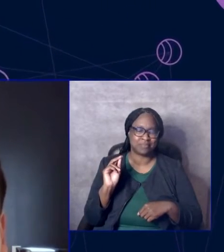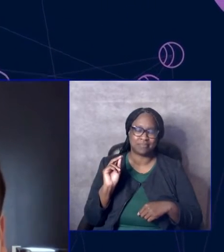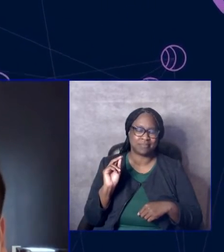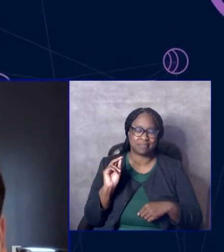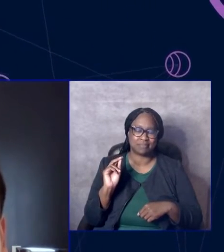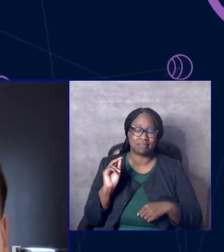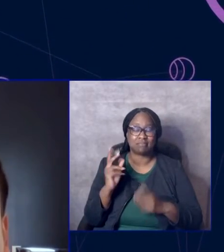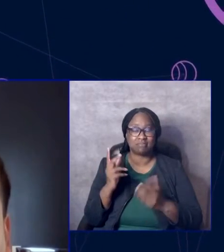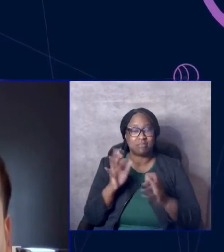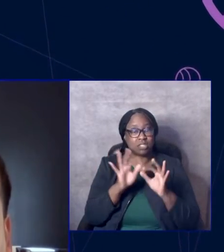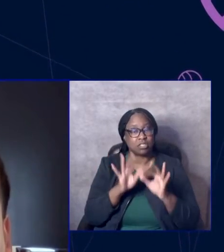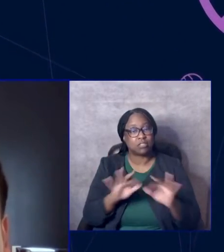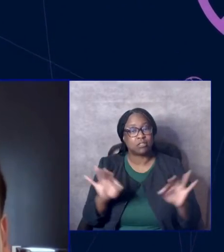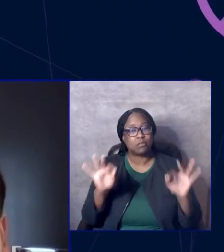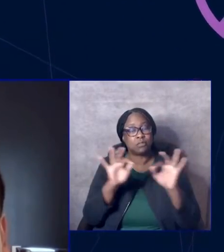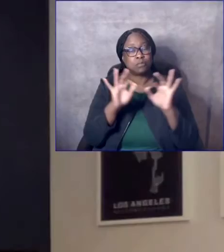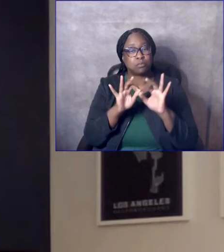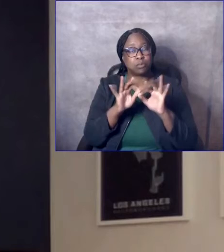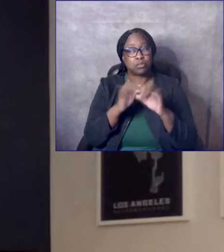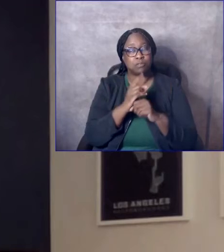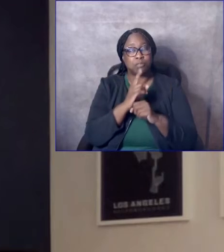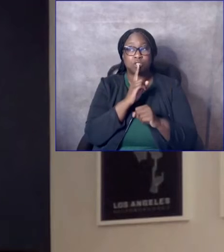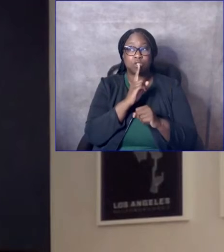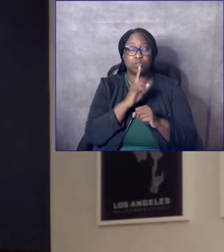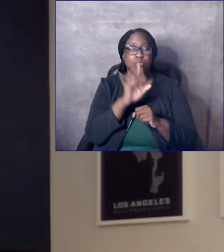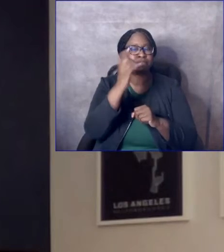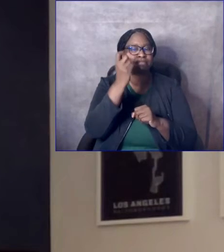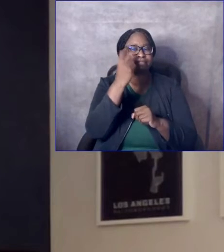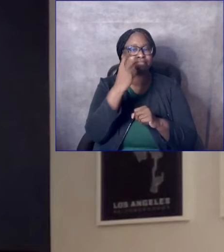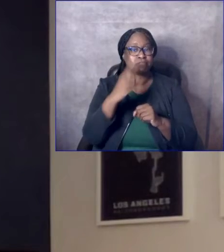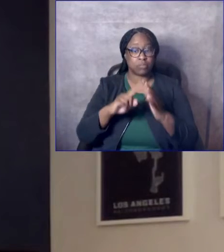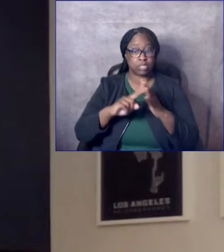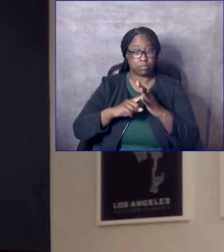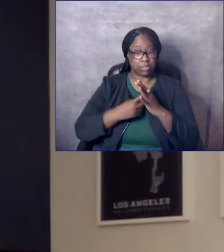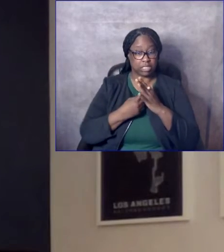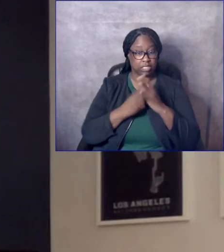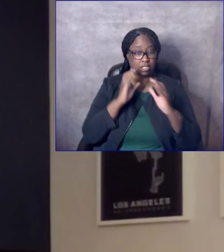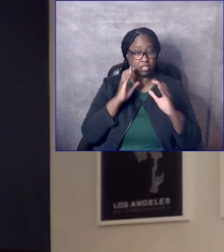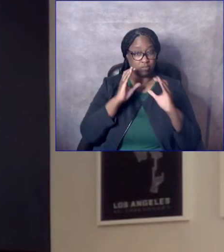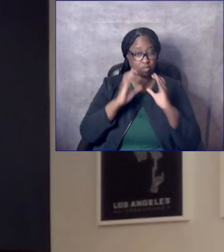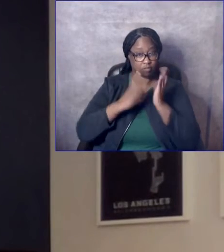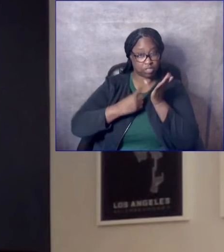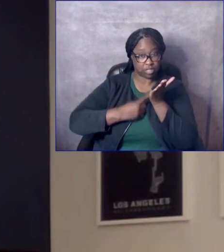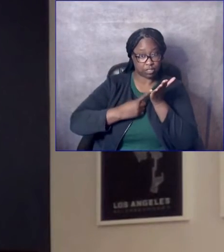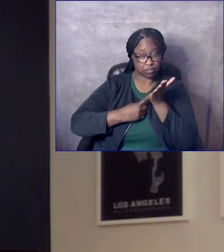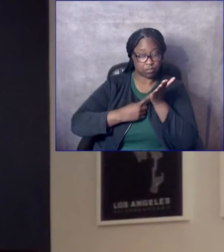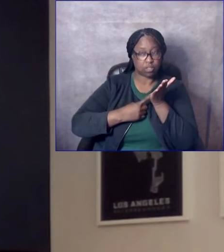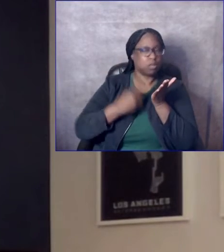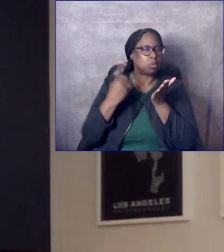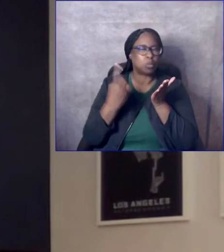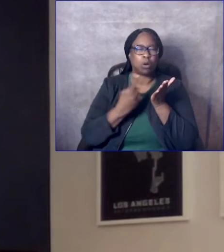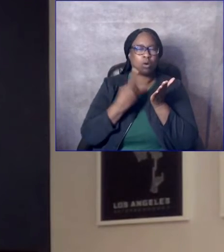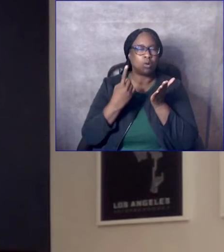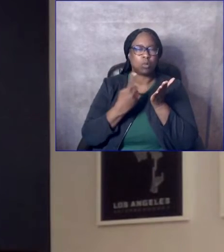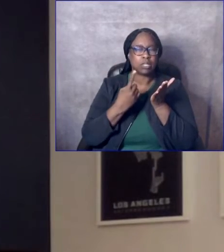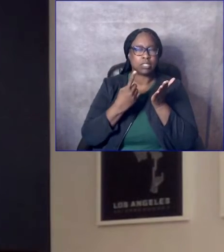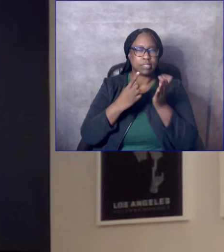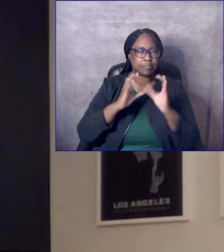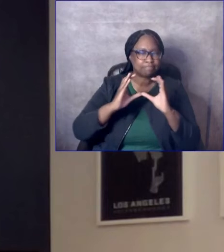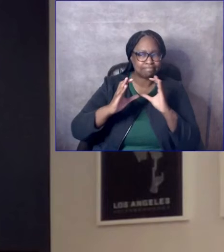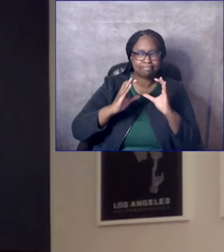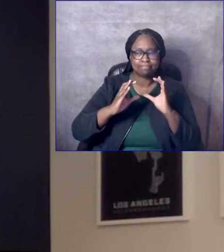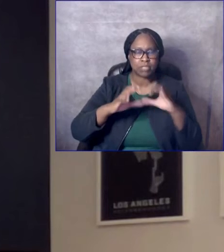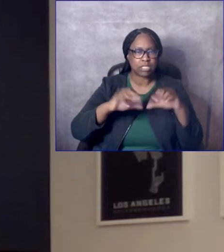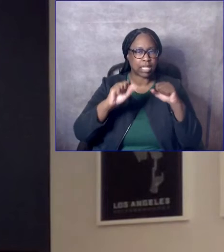that it's important to make sure that, you know, at the beginning of conversations, which we're always in conversation to taking action on a